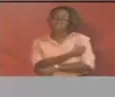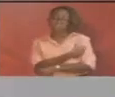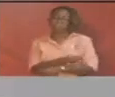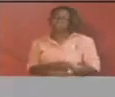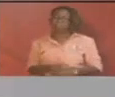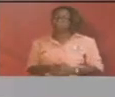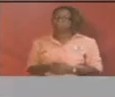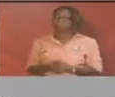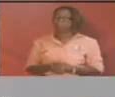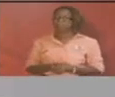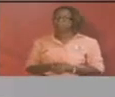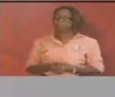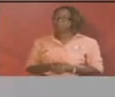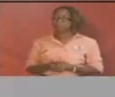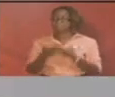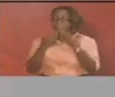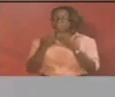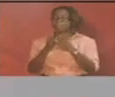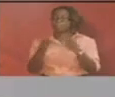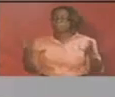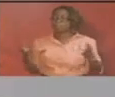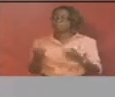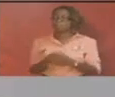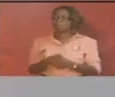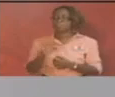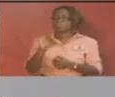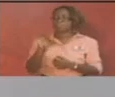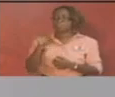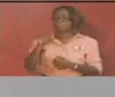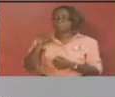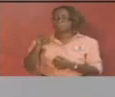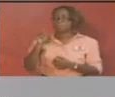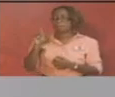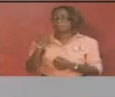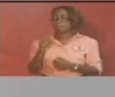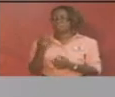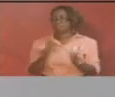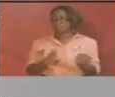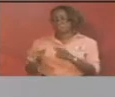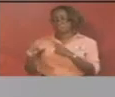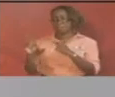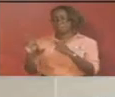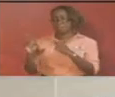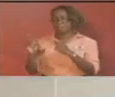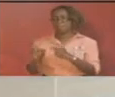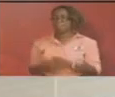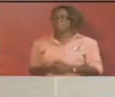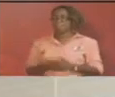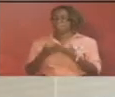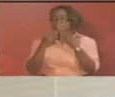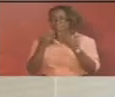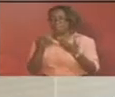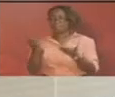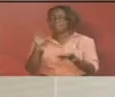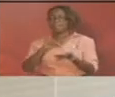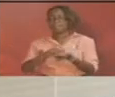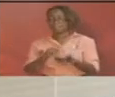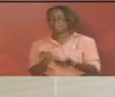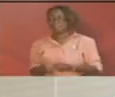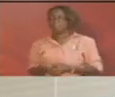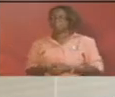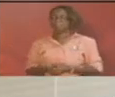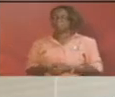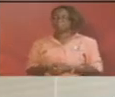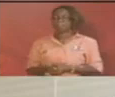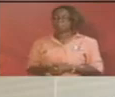I think we're ready now with 98.1, so we go there now. And thank you again, Ms. Alcantara. Stephen